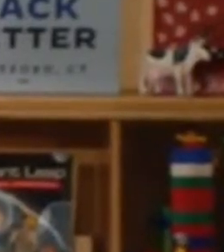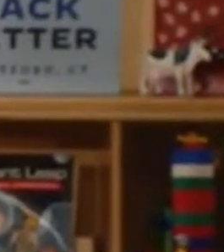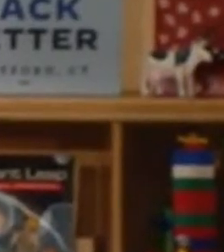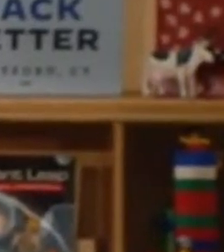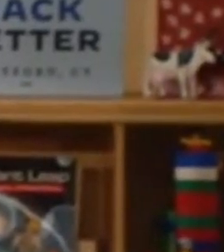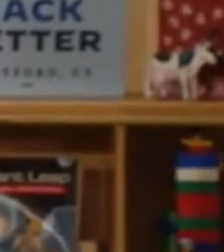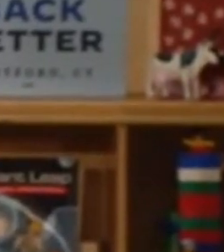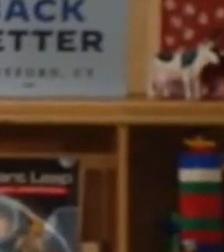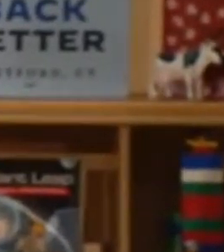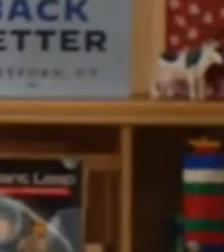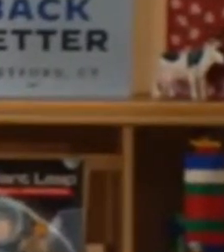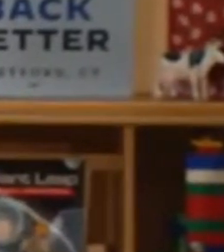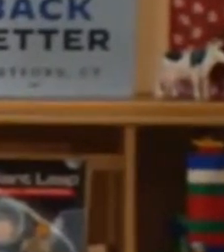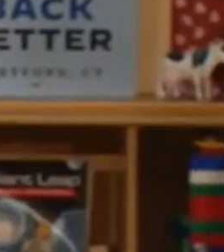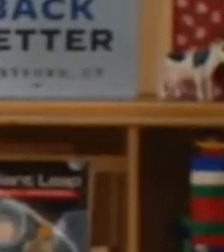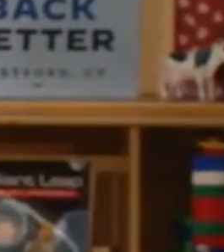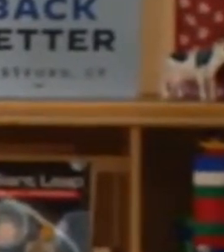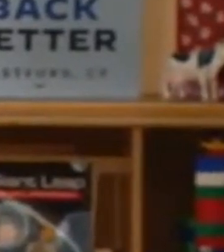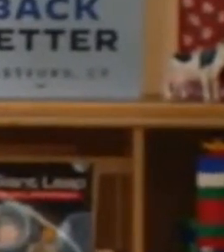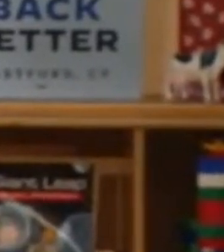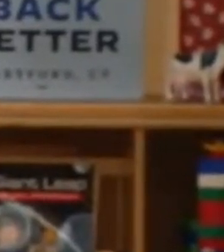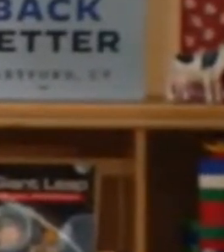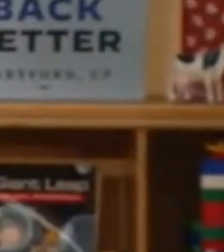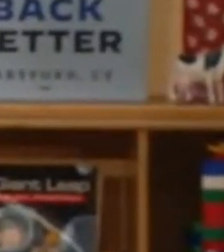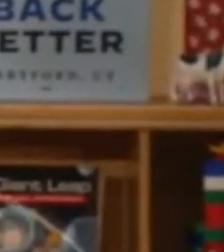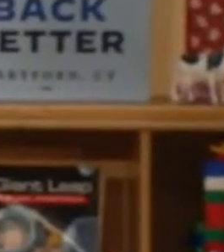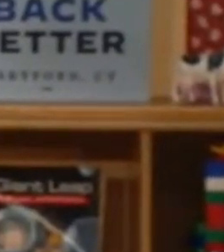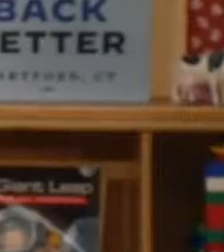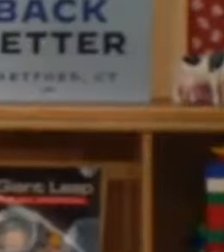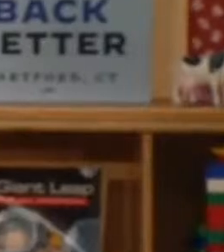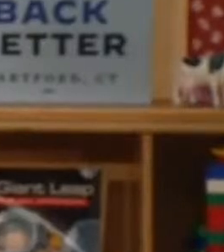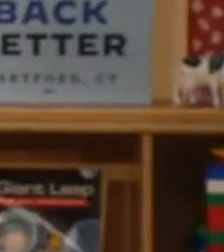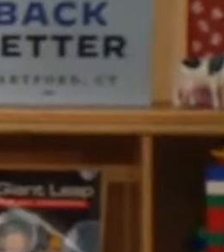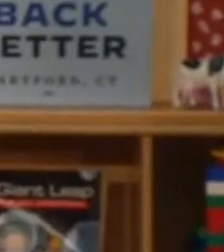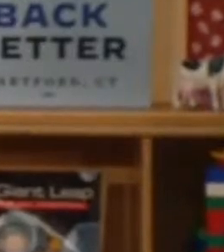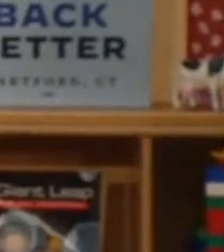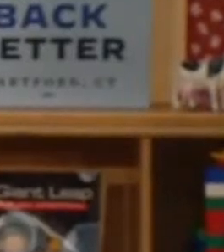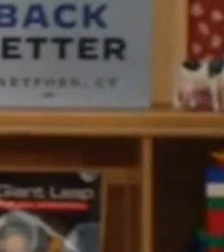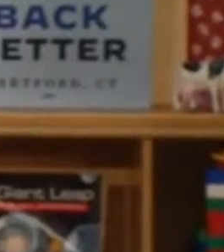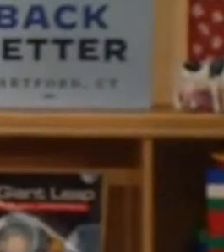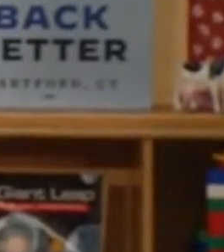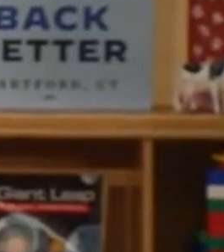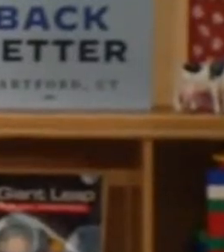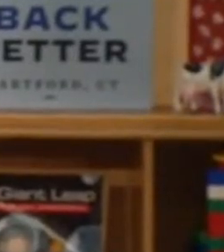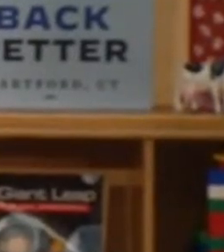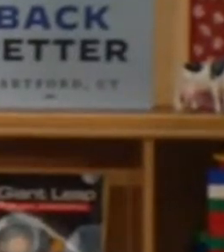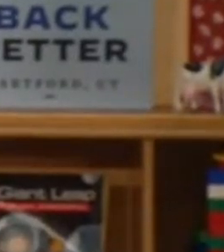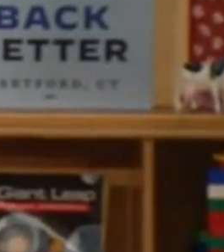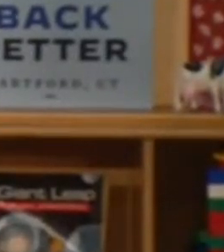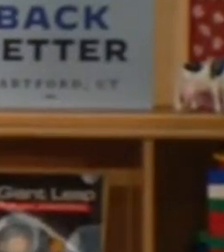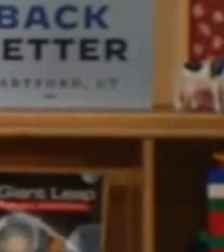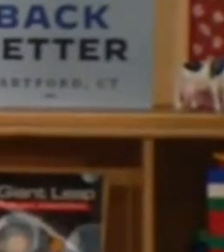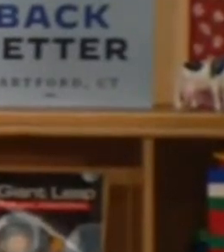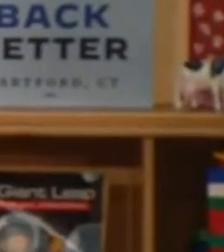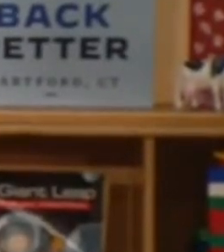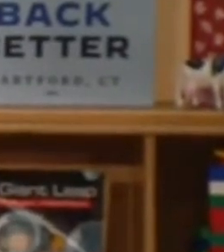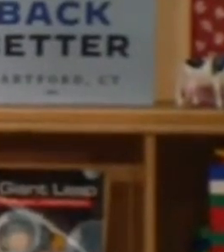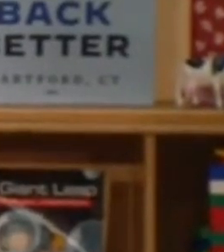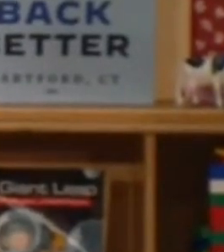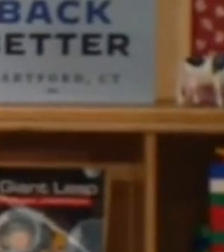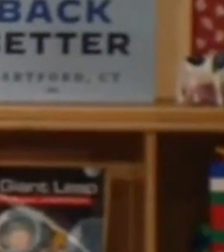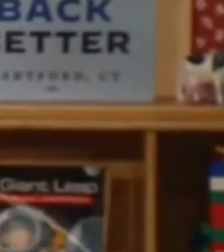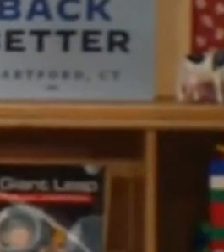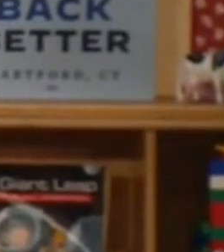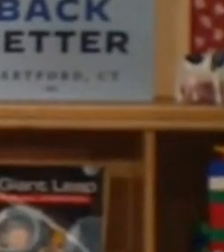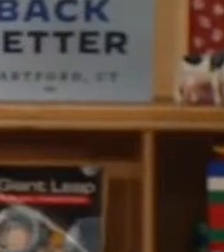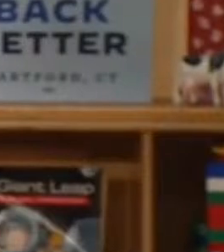Senate, and I was 29, I wasn't old enough to be sworn in yet. Between the time I got elected and the time I actually ultimately went to